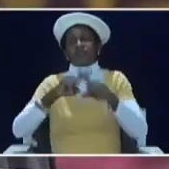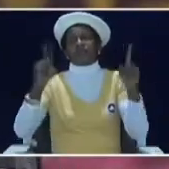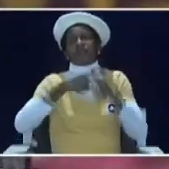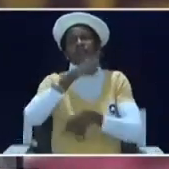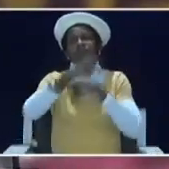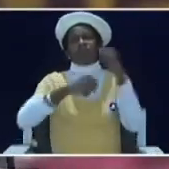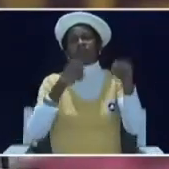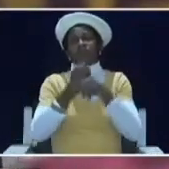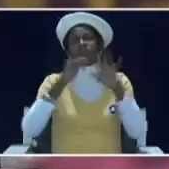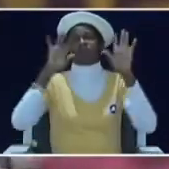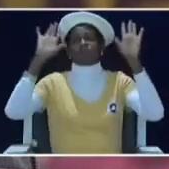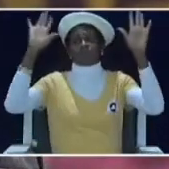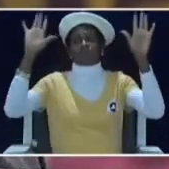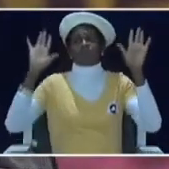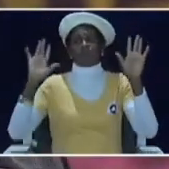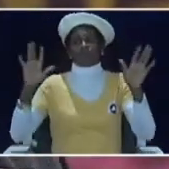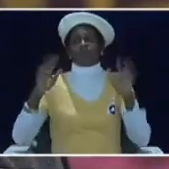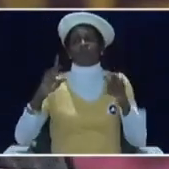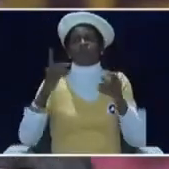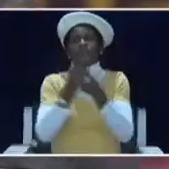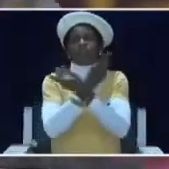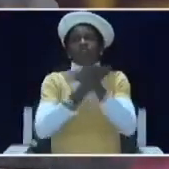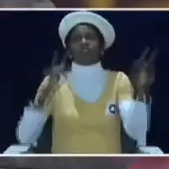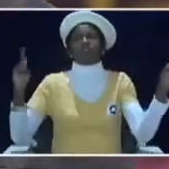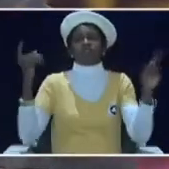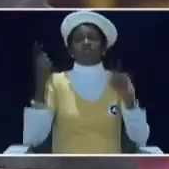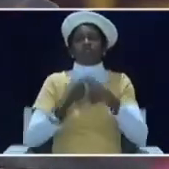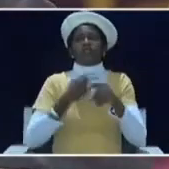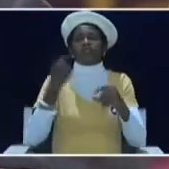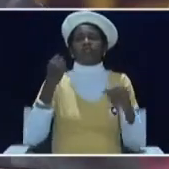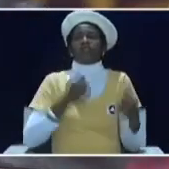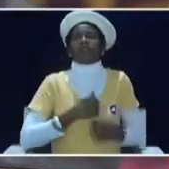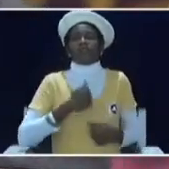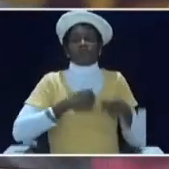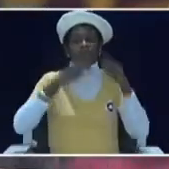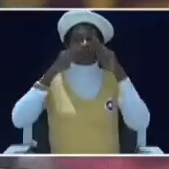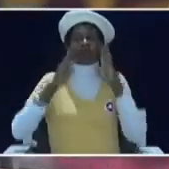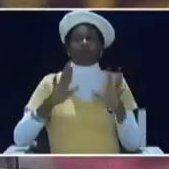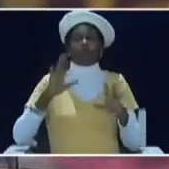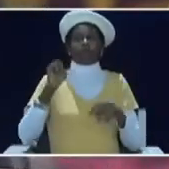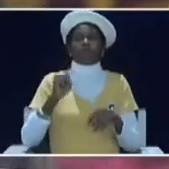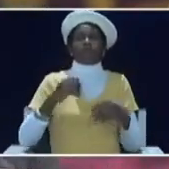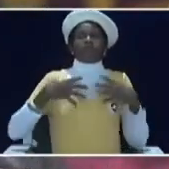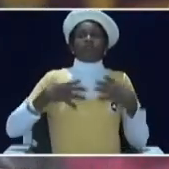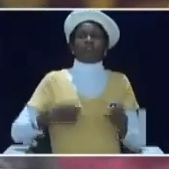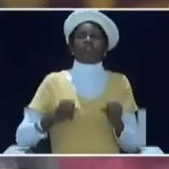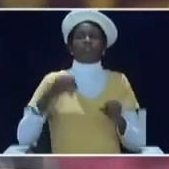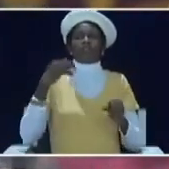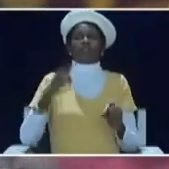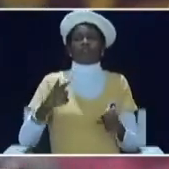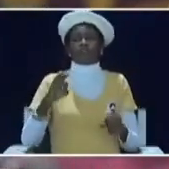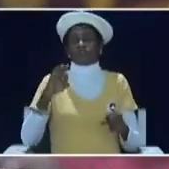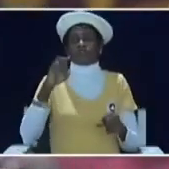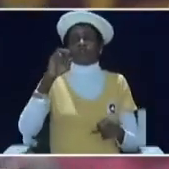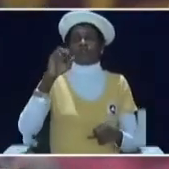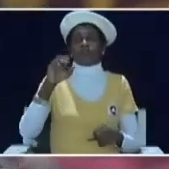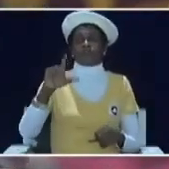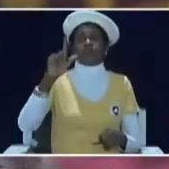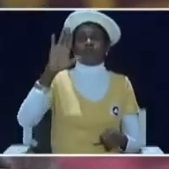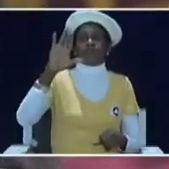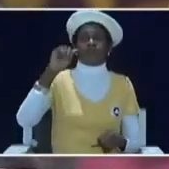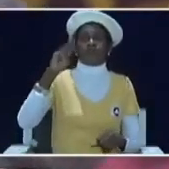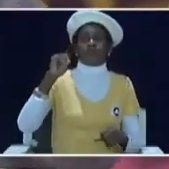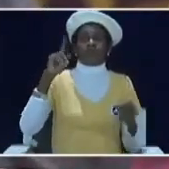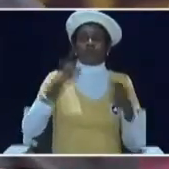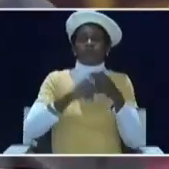of miracles, deliverance from armed robbers, healing of insomnia, the receiving